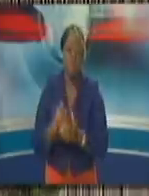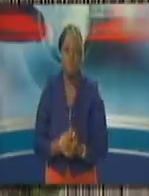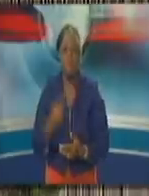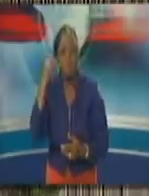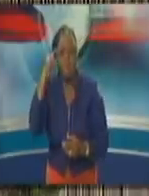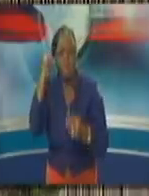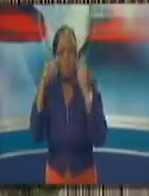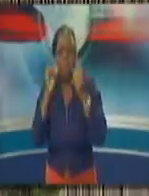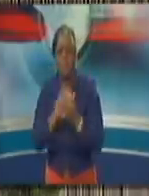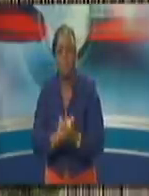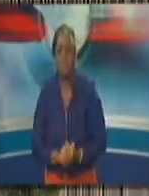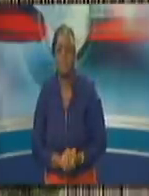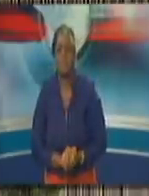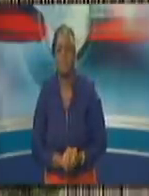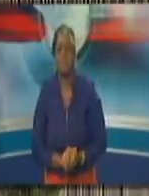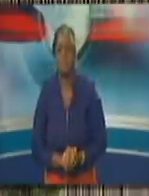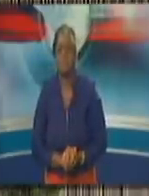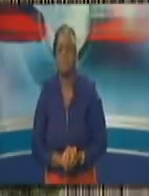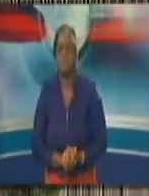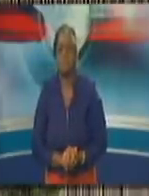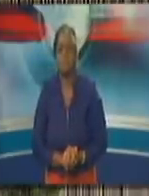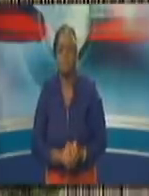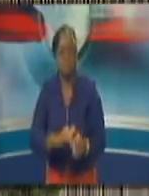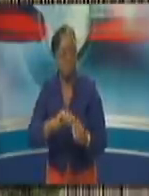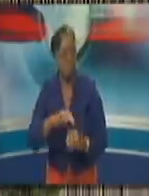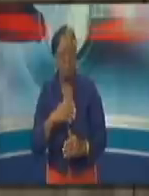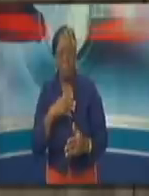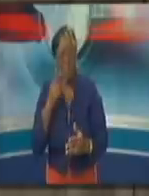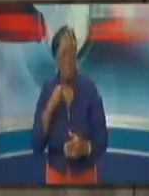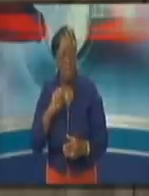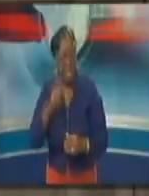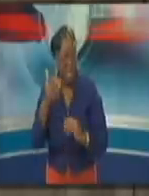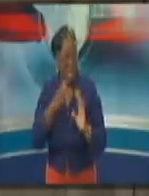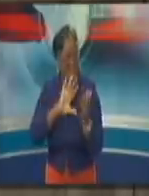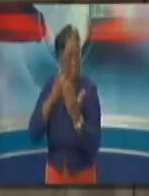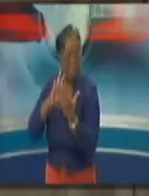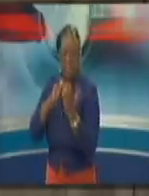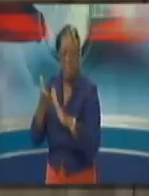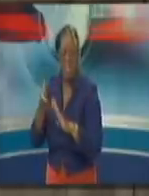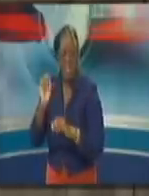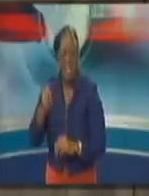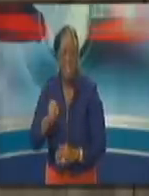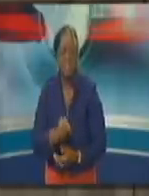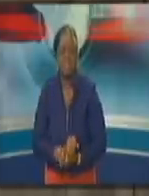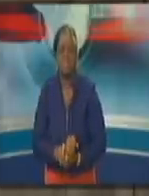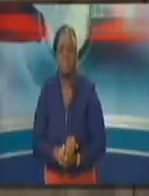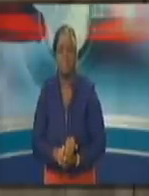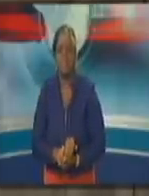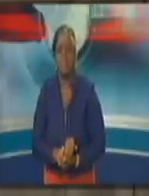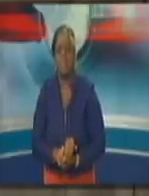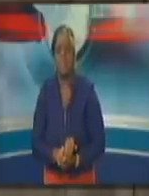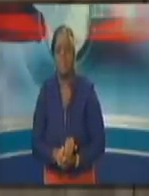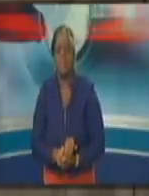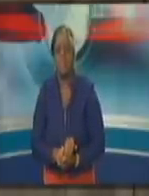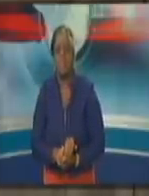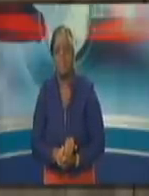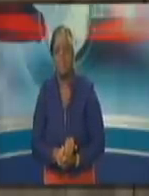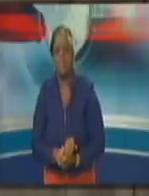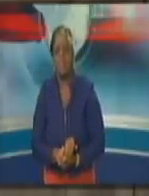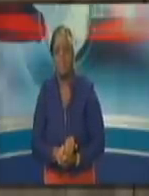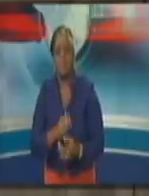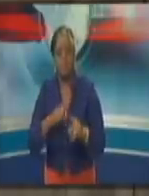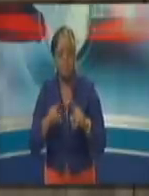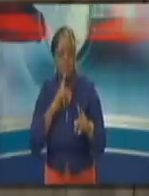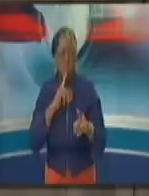Well, I mean, any comparison of that is can be done. The data normally lies with the registrar of births